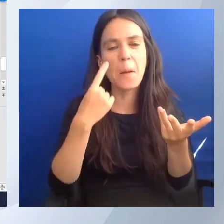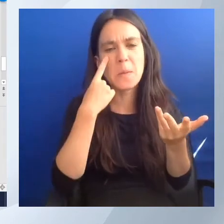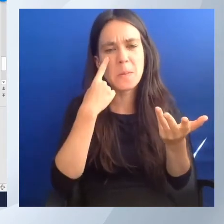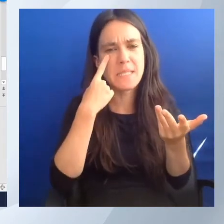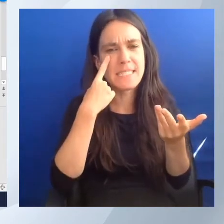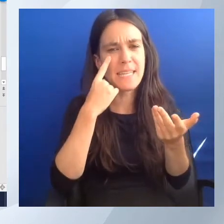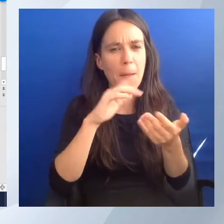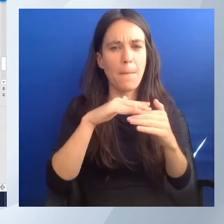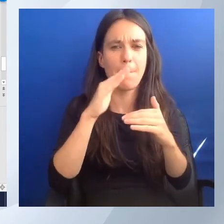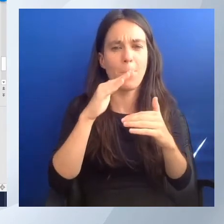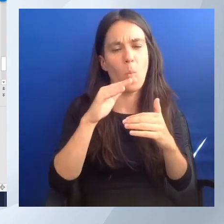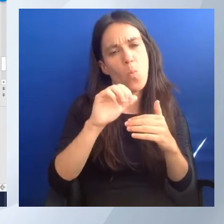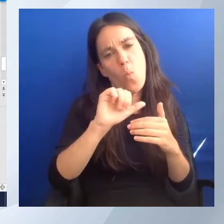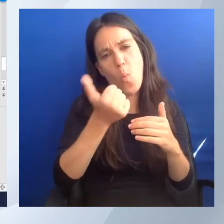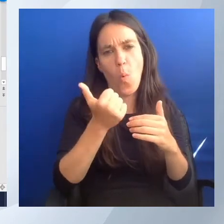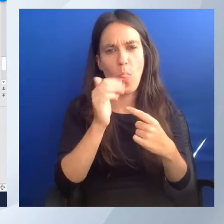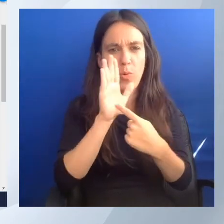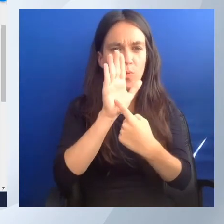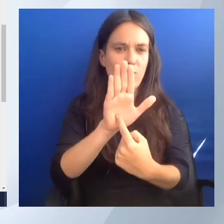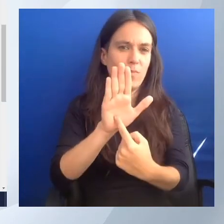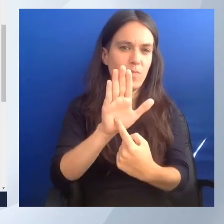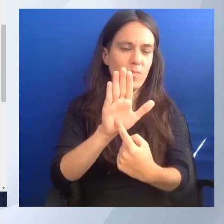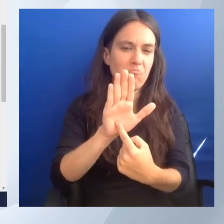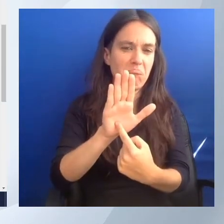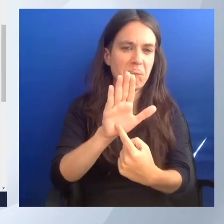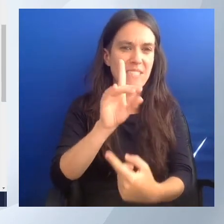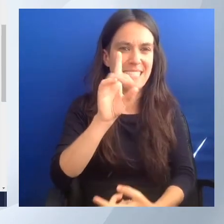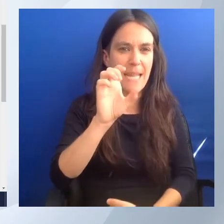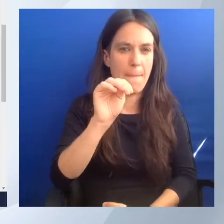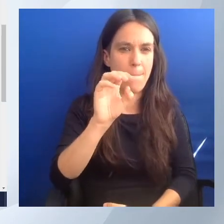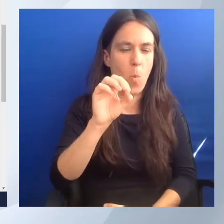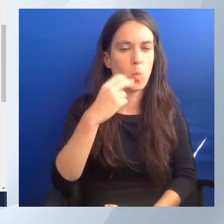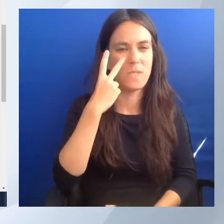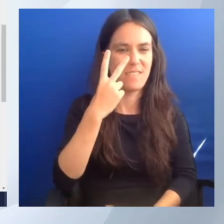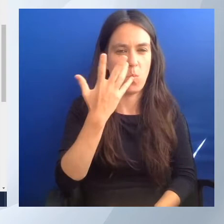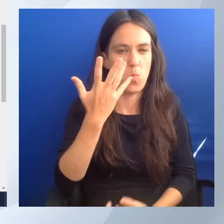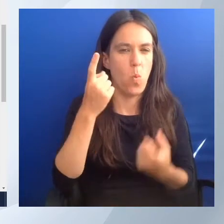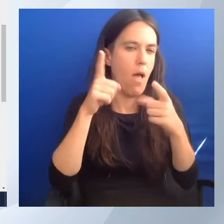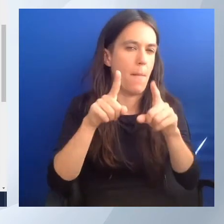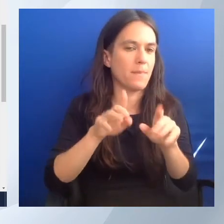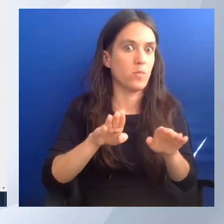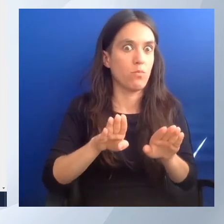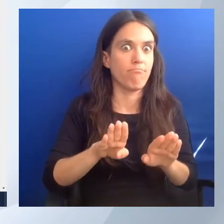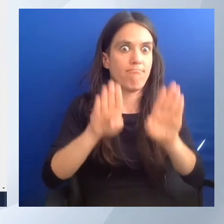look at another piece of code and see what happens when we try to improve our model.